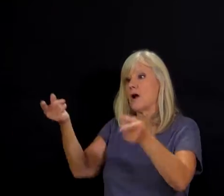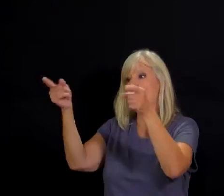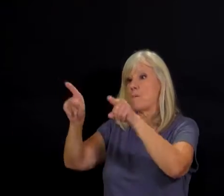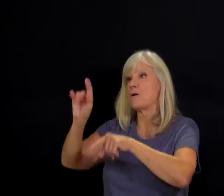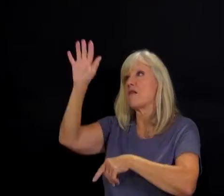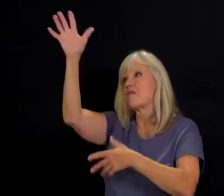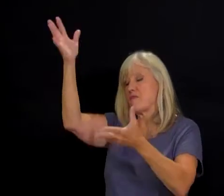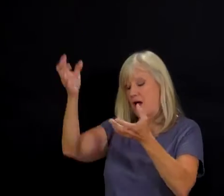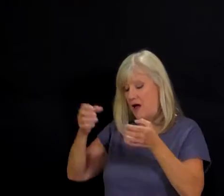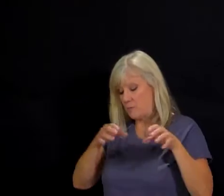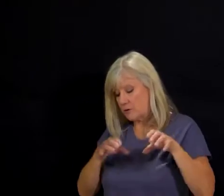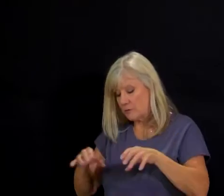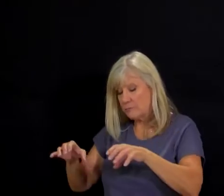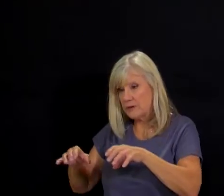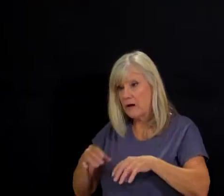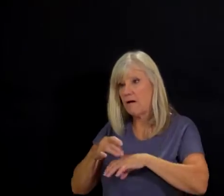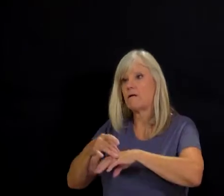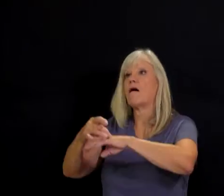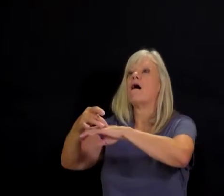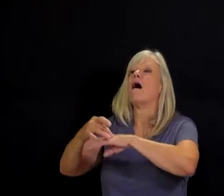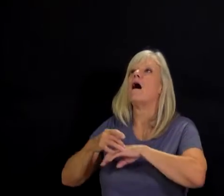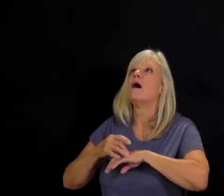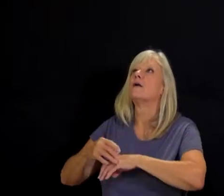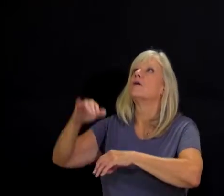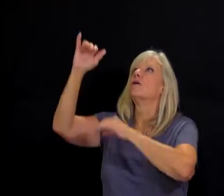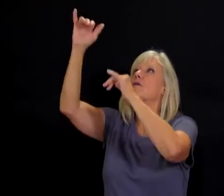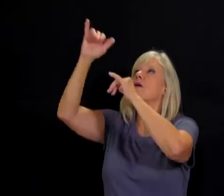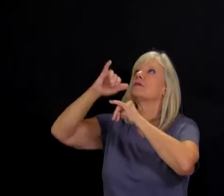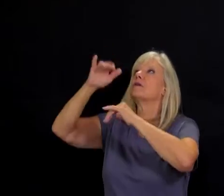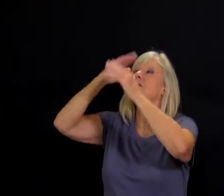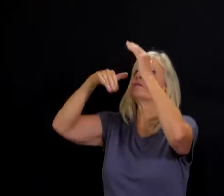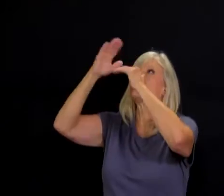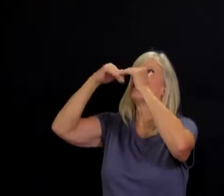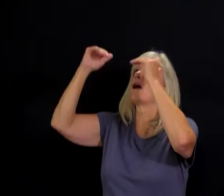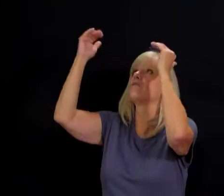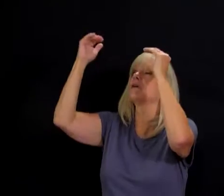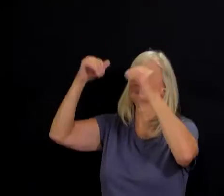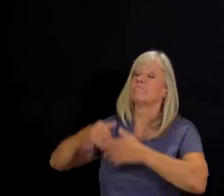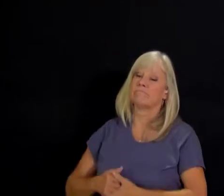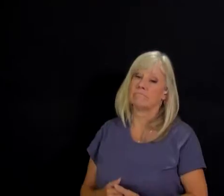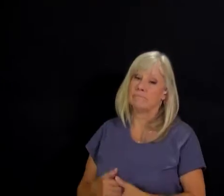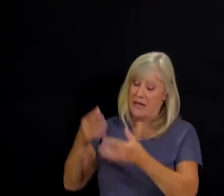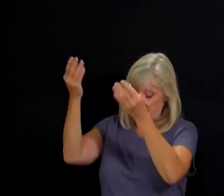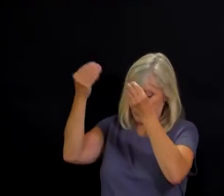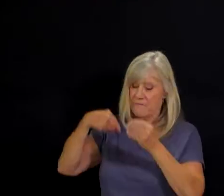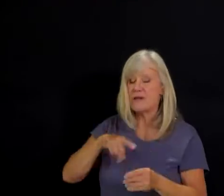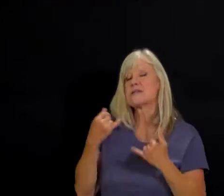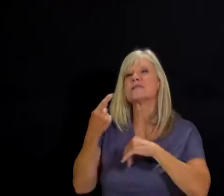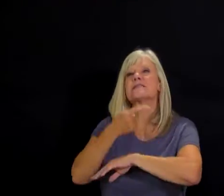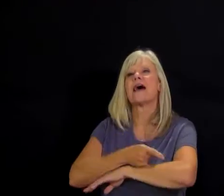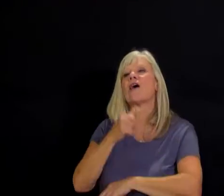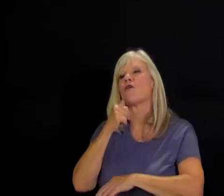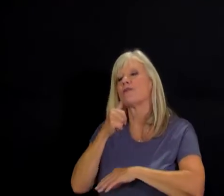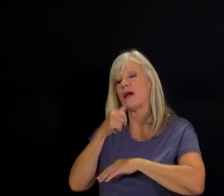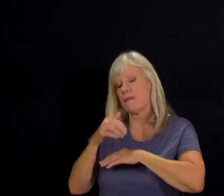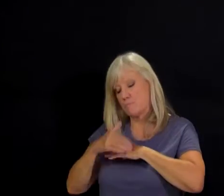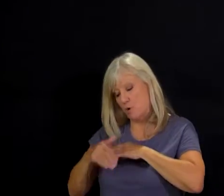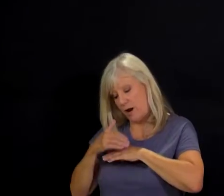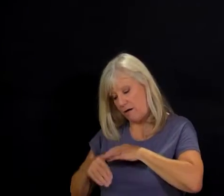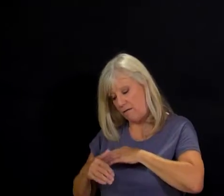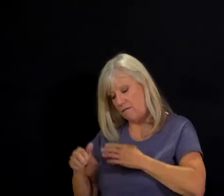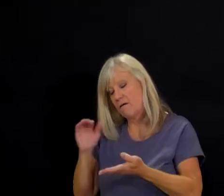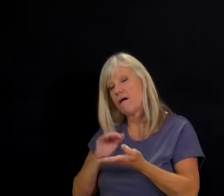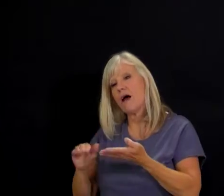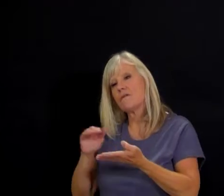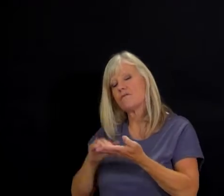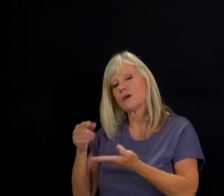kingdom come, thy will be done, on earth as it is in heaven. Give us this day our daily